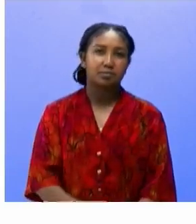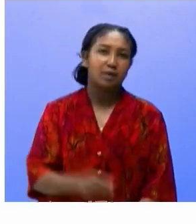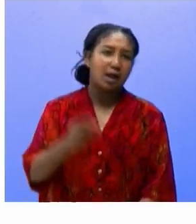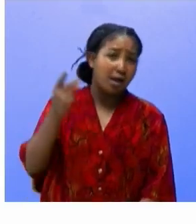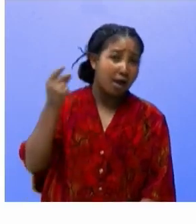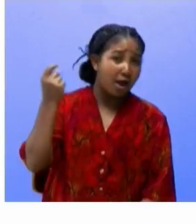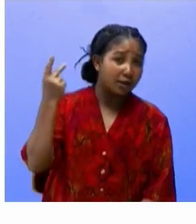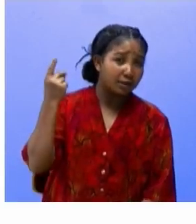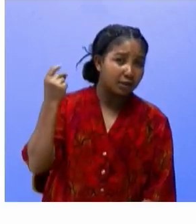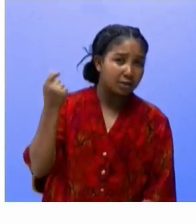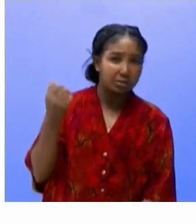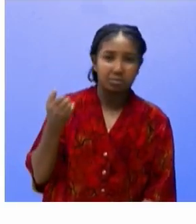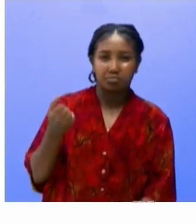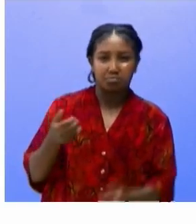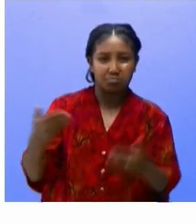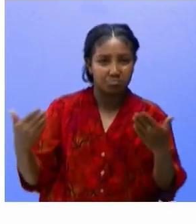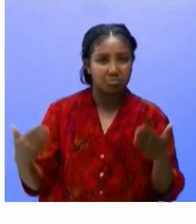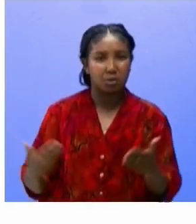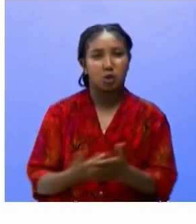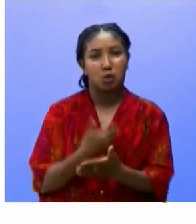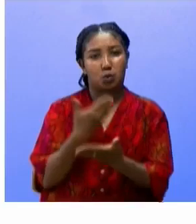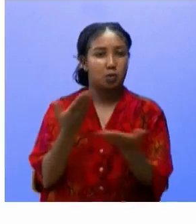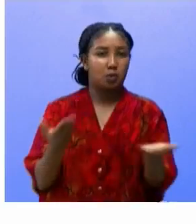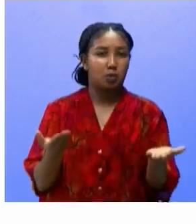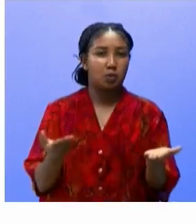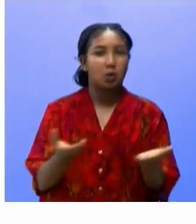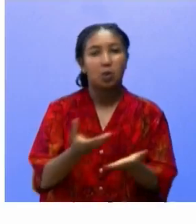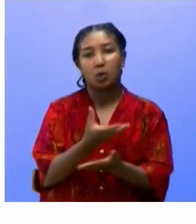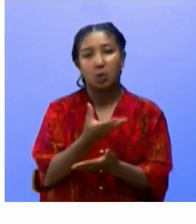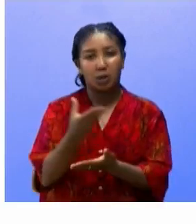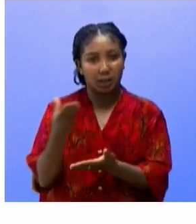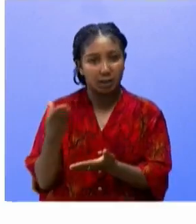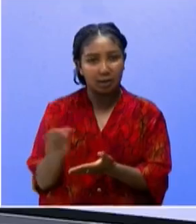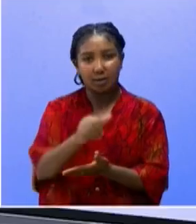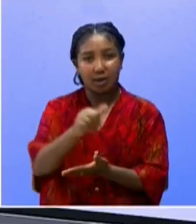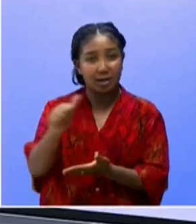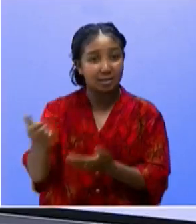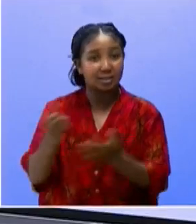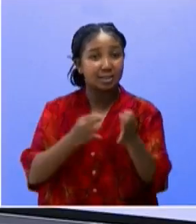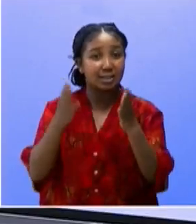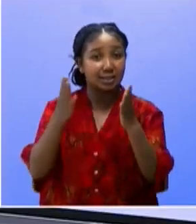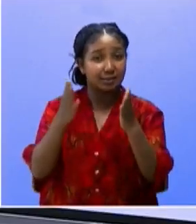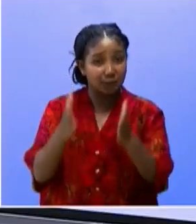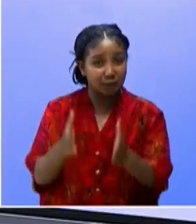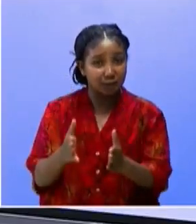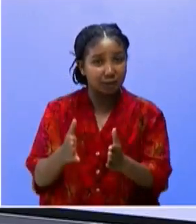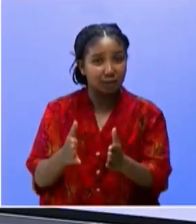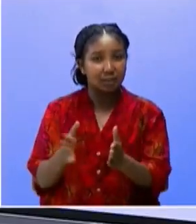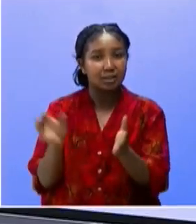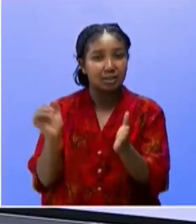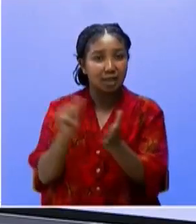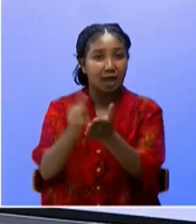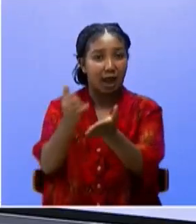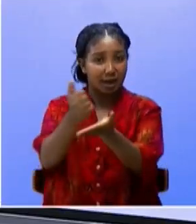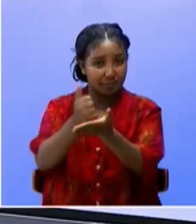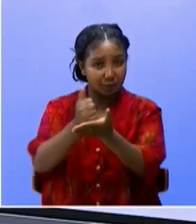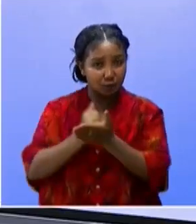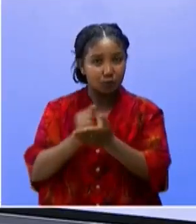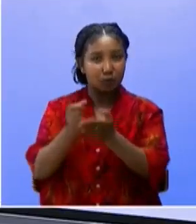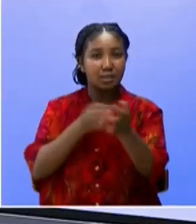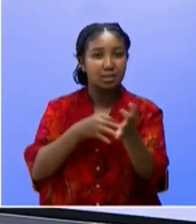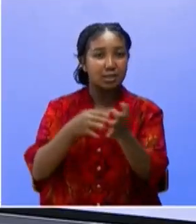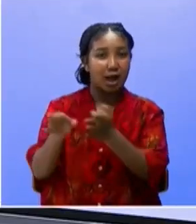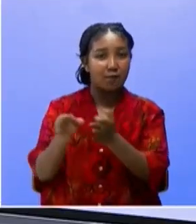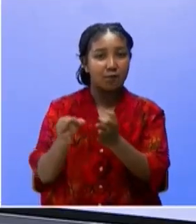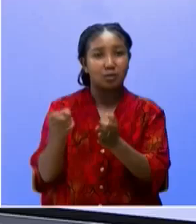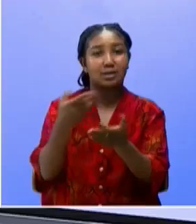ancient, etc. New, yes? And the other description that helps us to describe